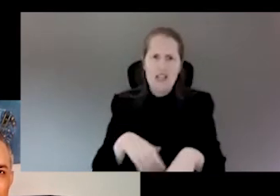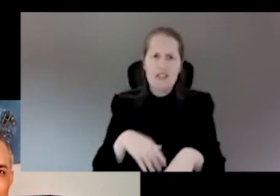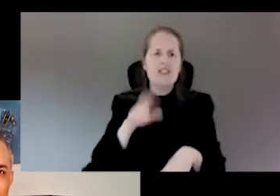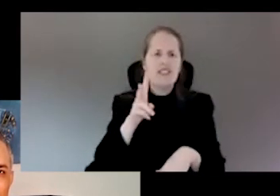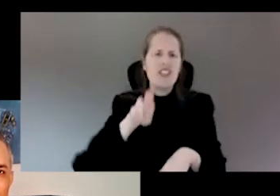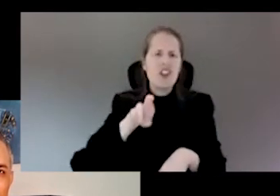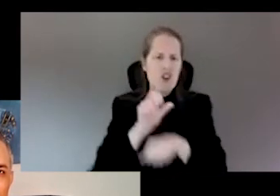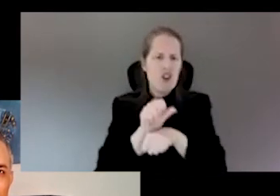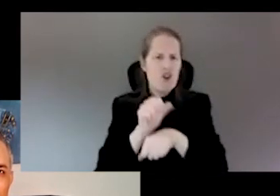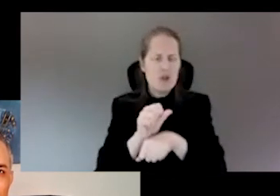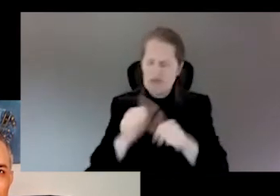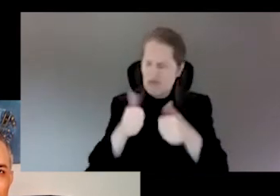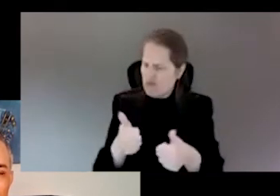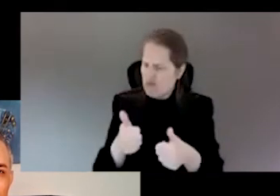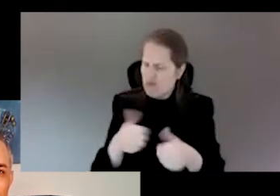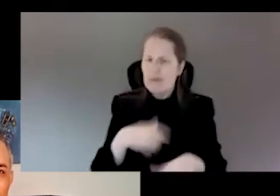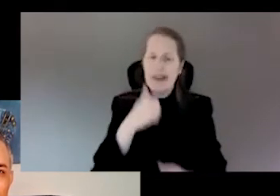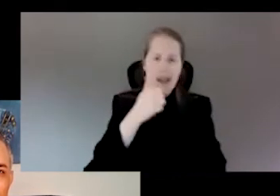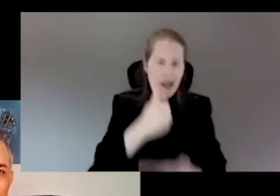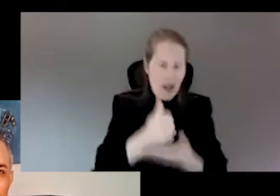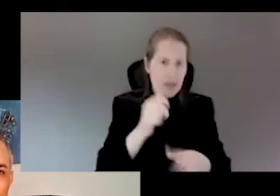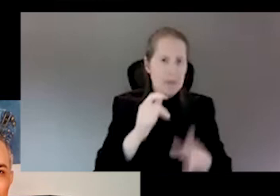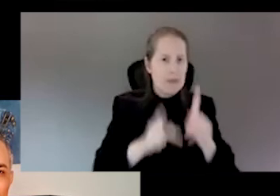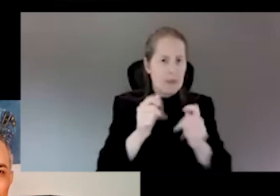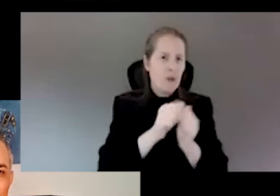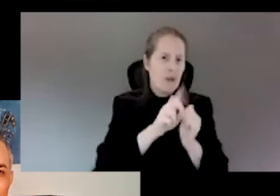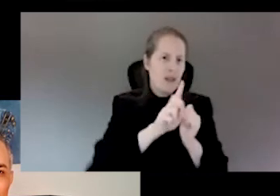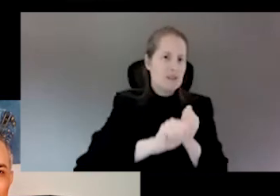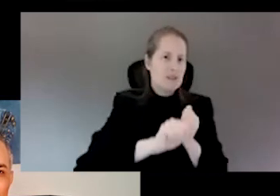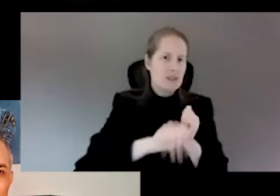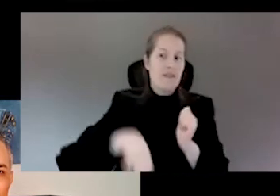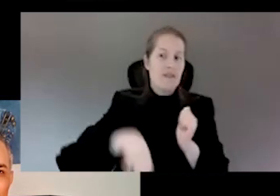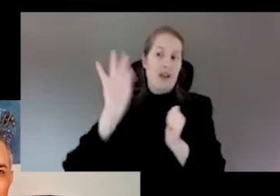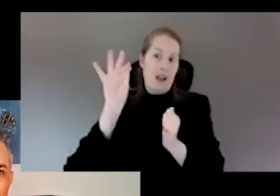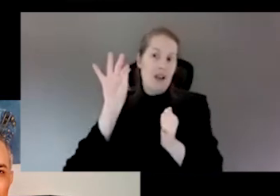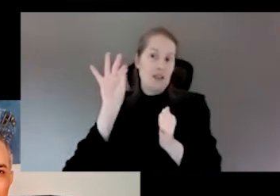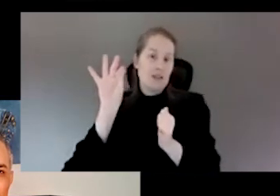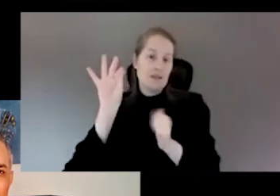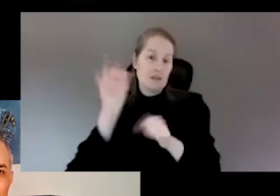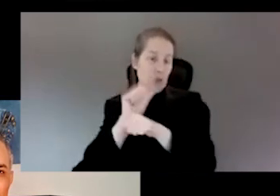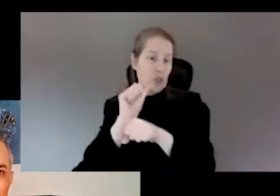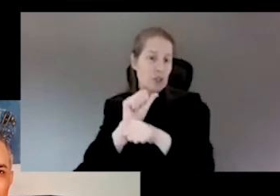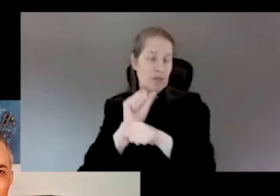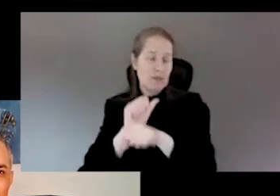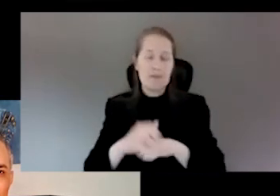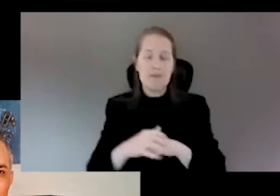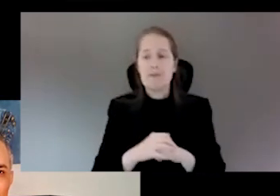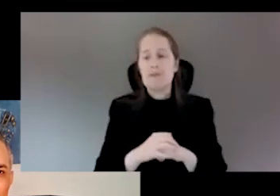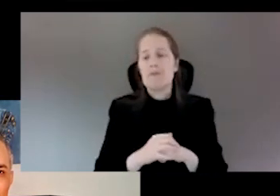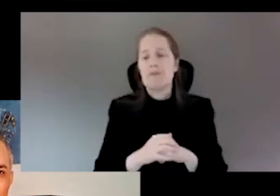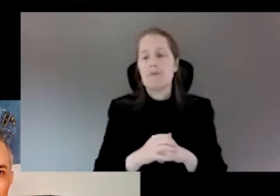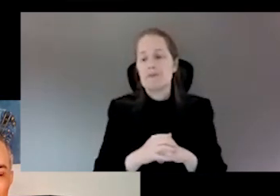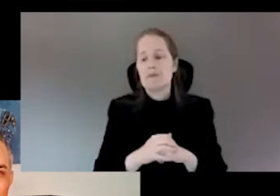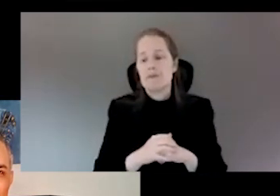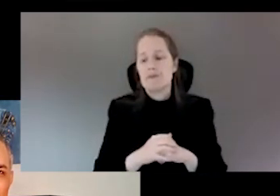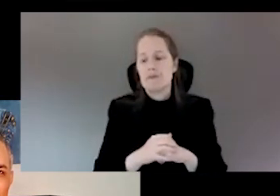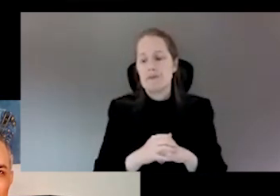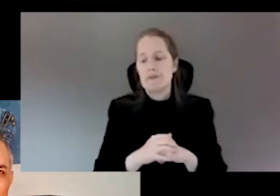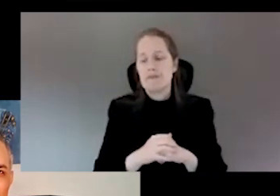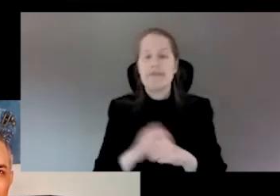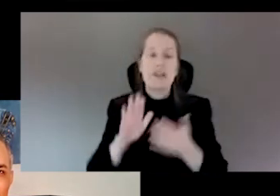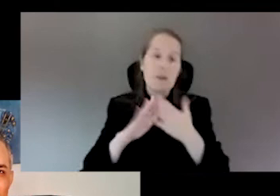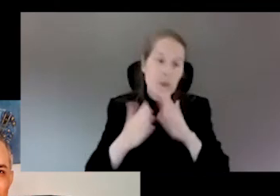rehabilitation. So I was helping individuals with disabilities find employment and community